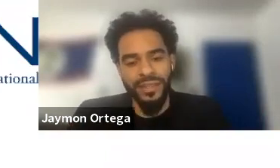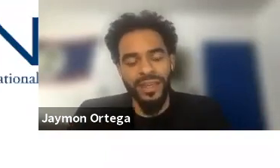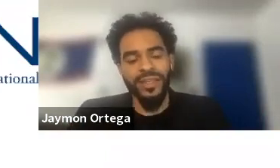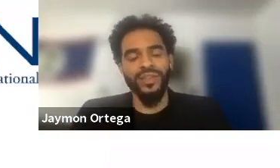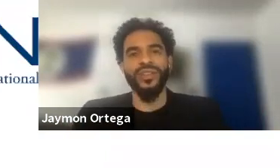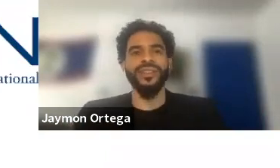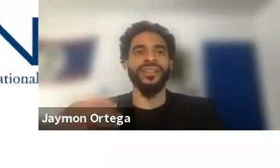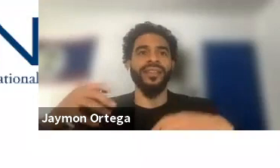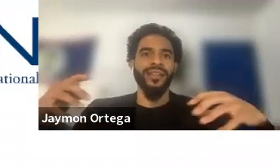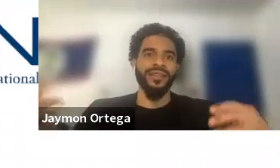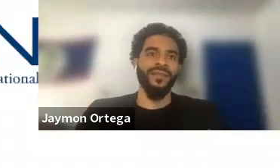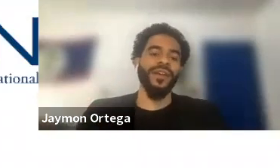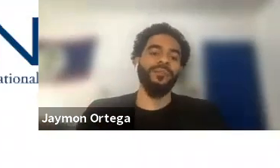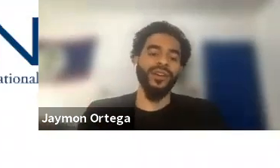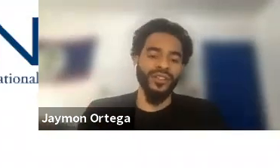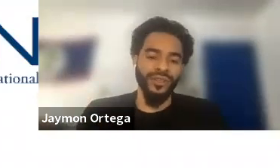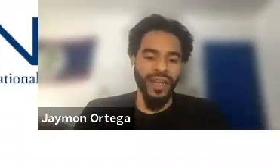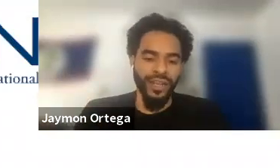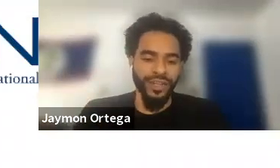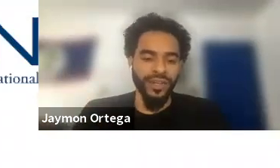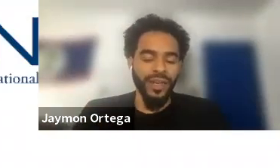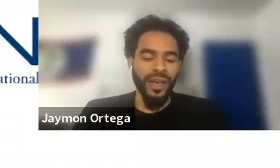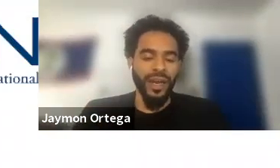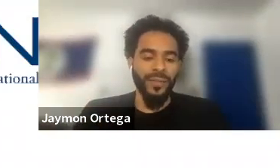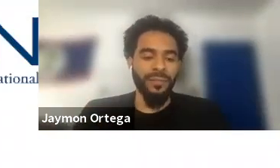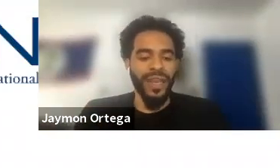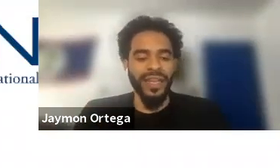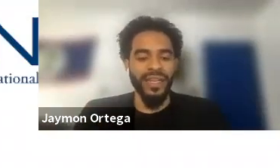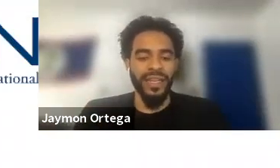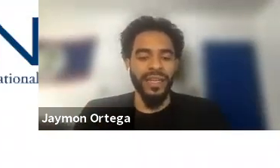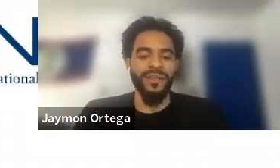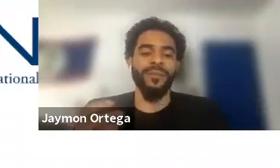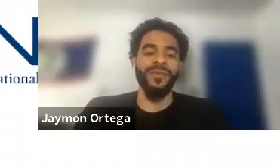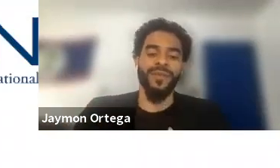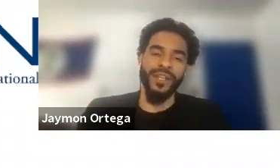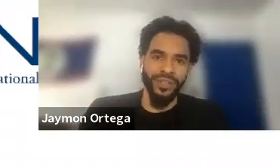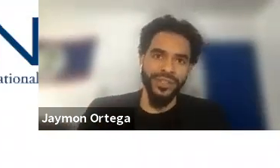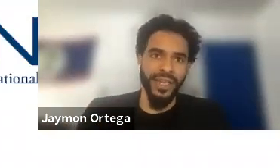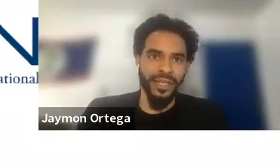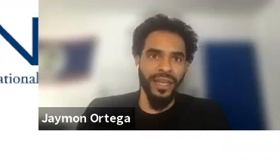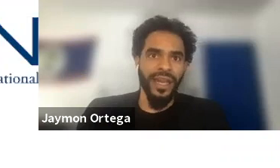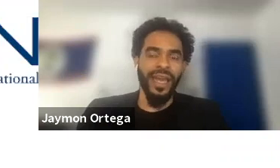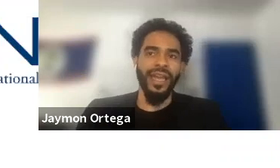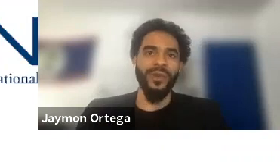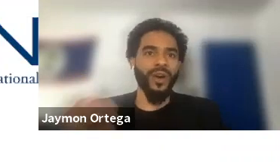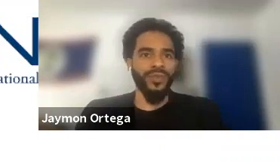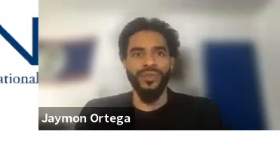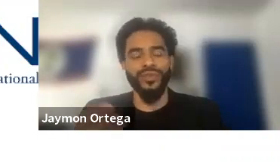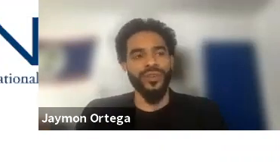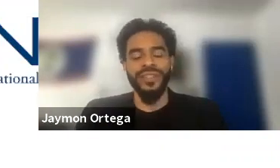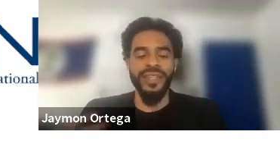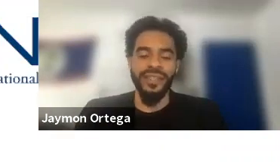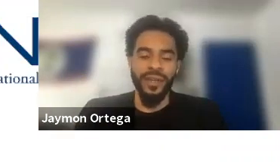respect. And so you can see that there is a very personal nature embedded in a very professional setting. And we hope